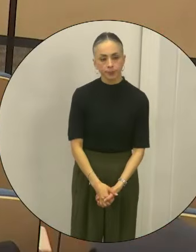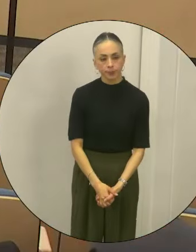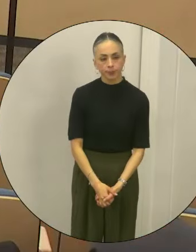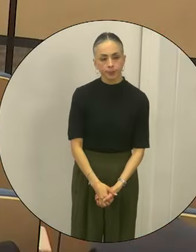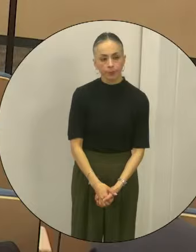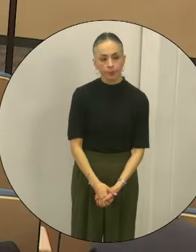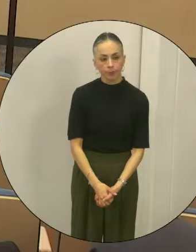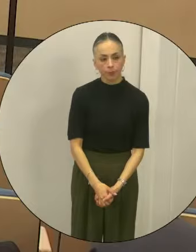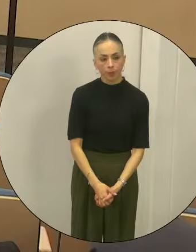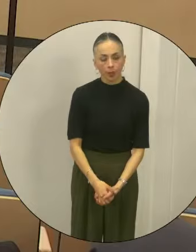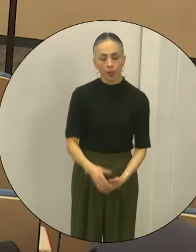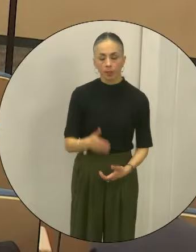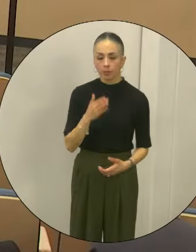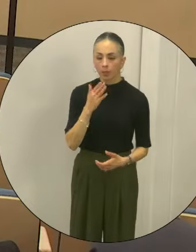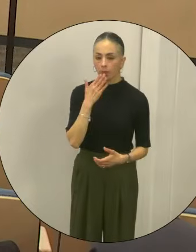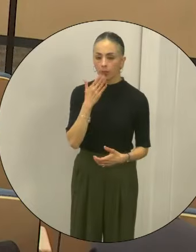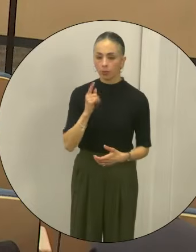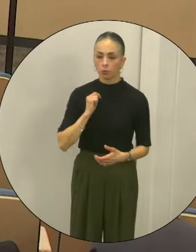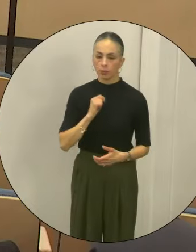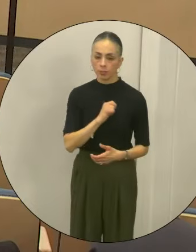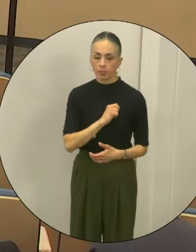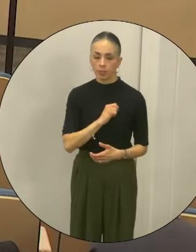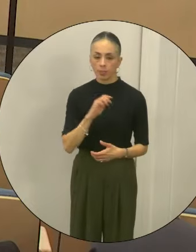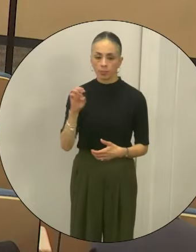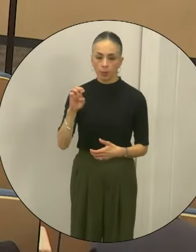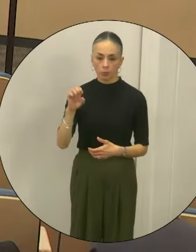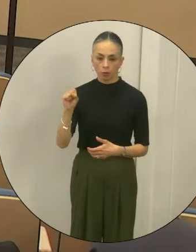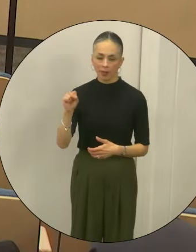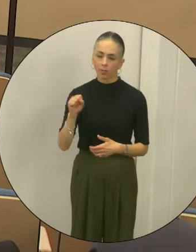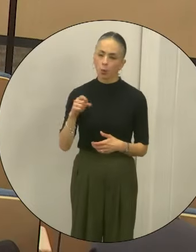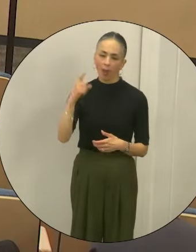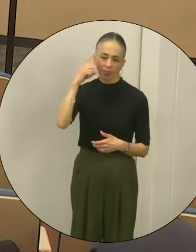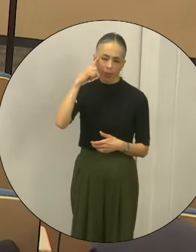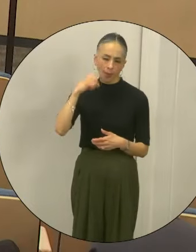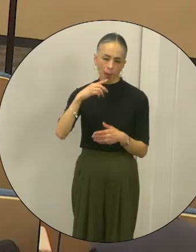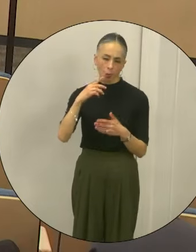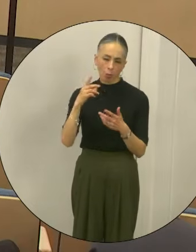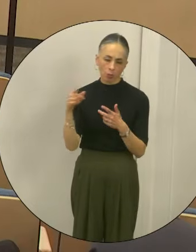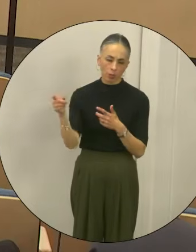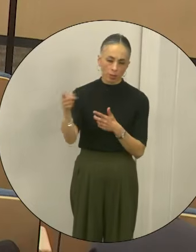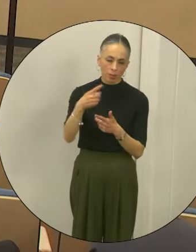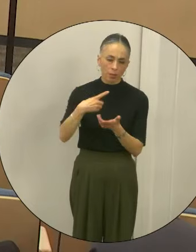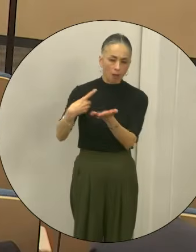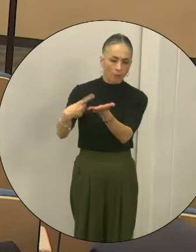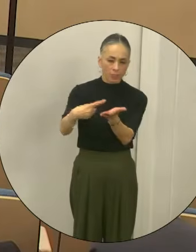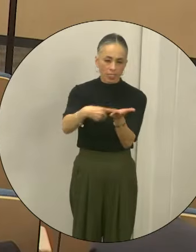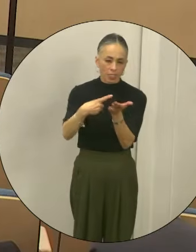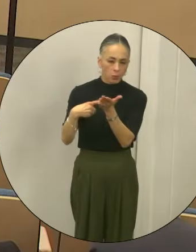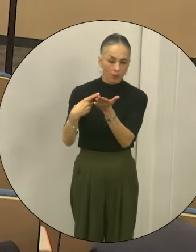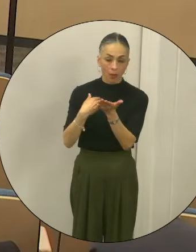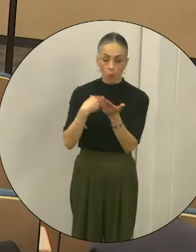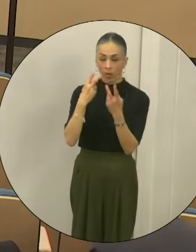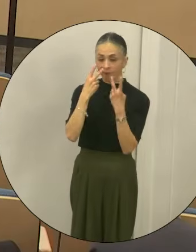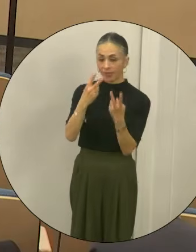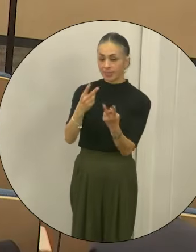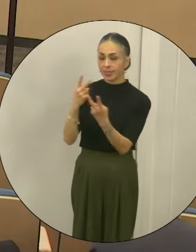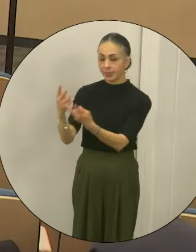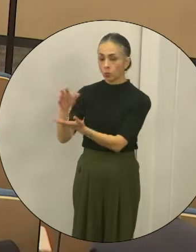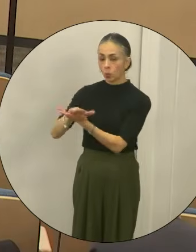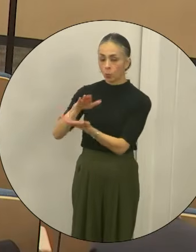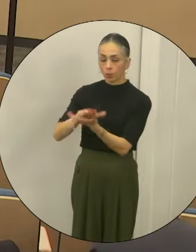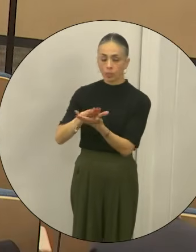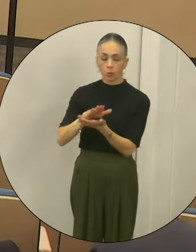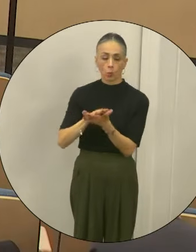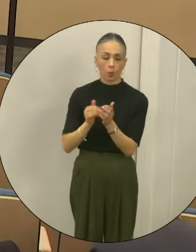Thank you. Trustee Esparza-Stoffergen. So I think about all the conversations that I've had when I visited schools, and what school